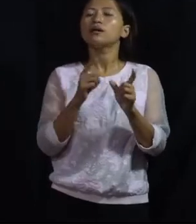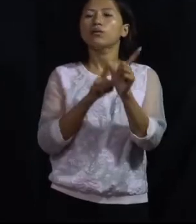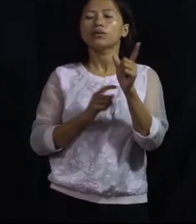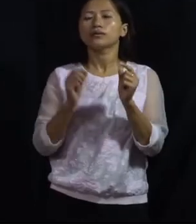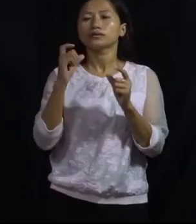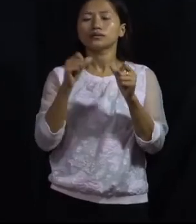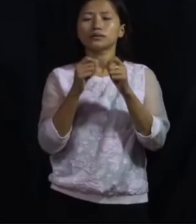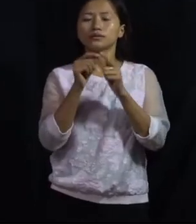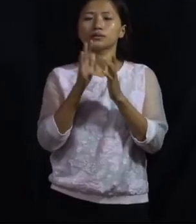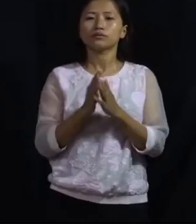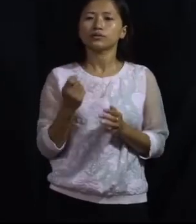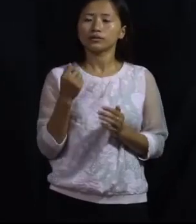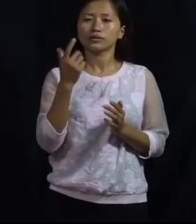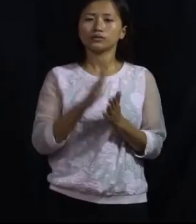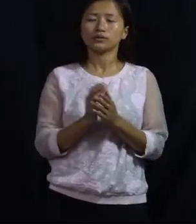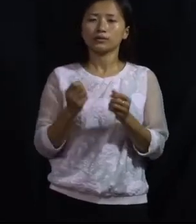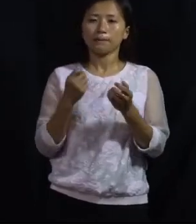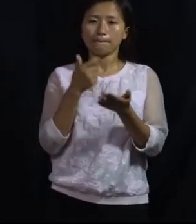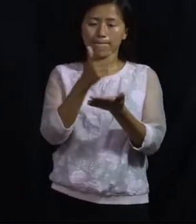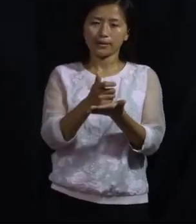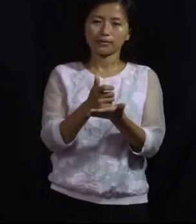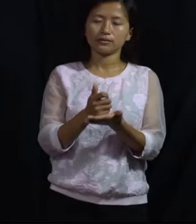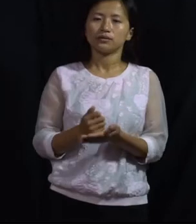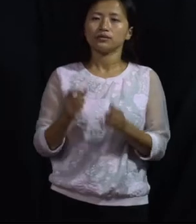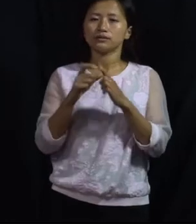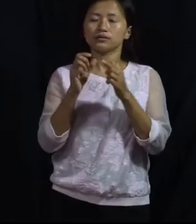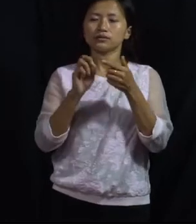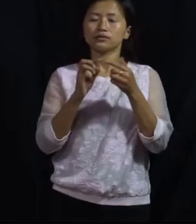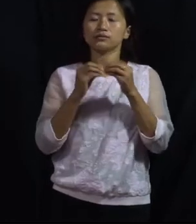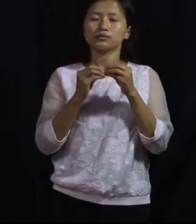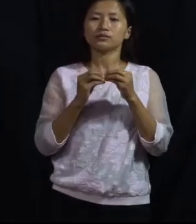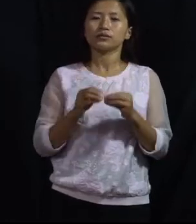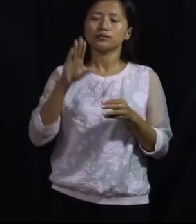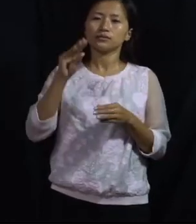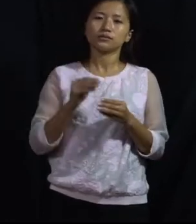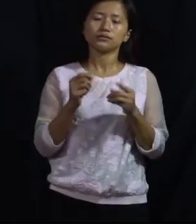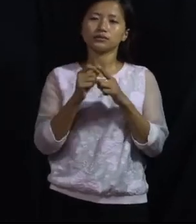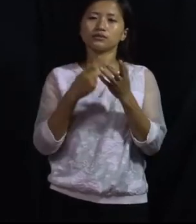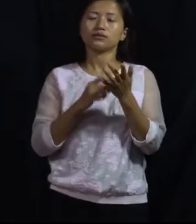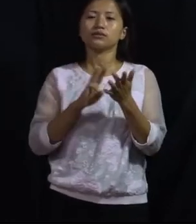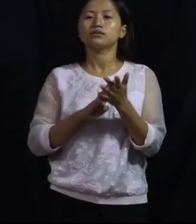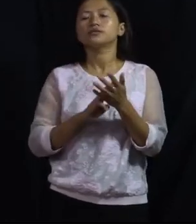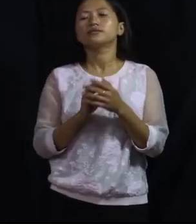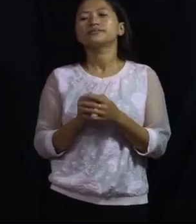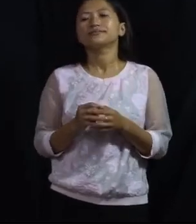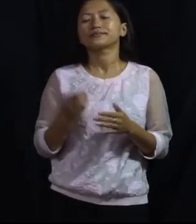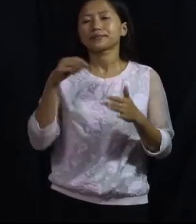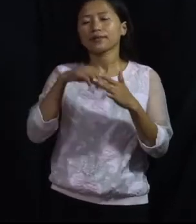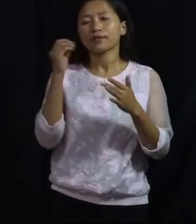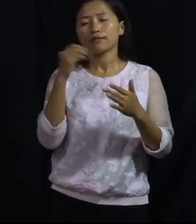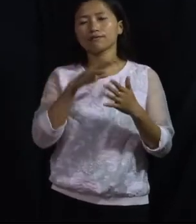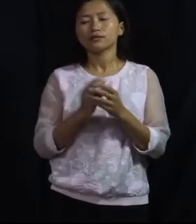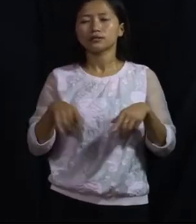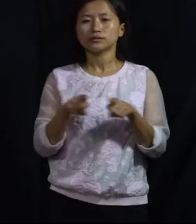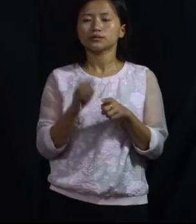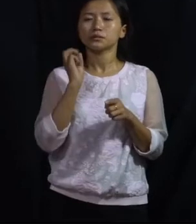have cash at bank, debtors, less provision, stock, investment, patents,